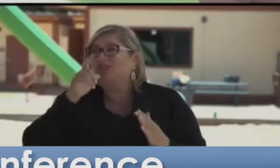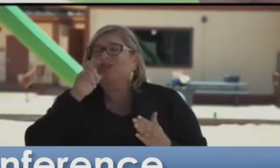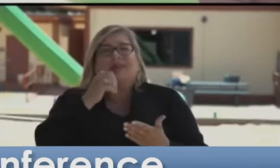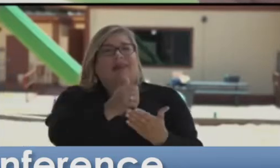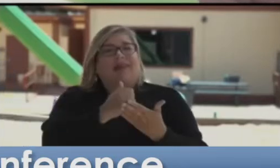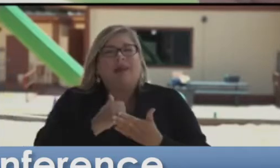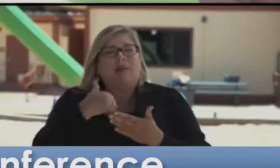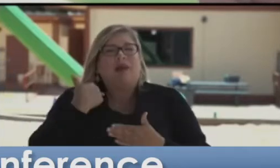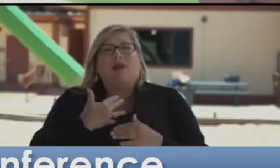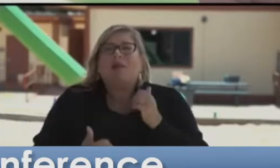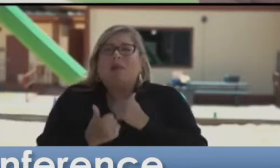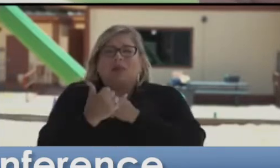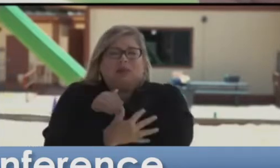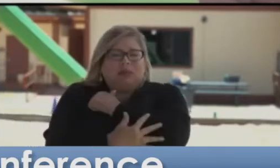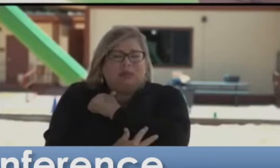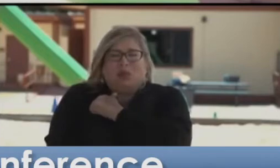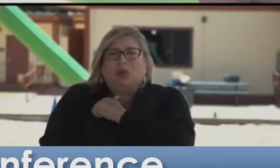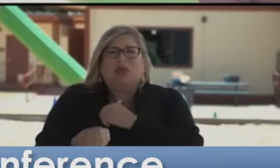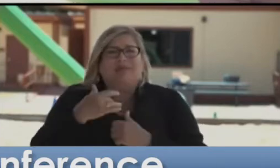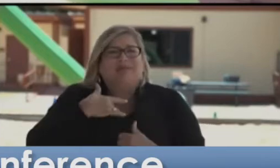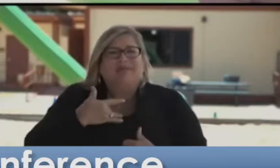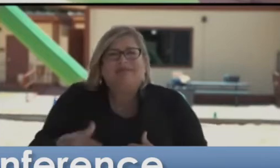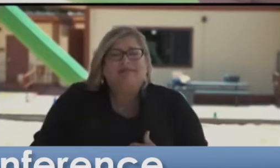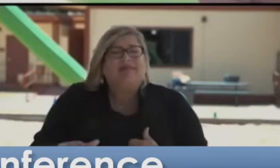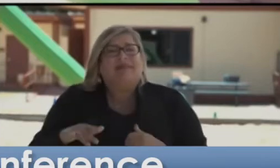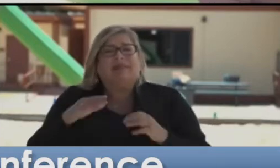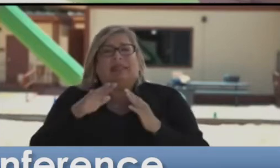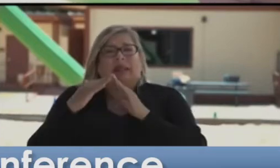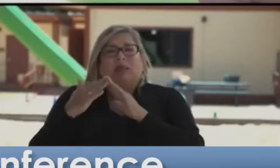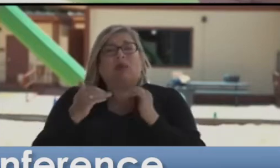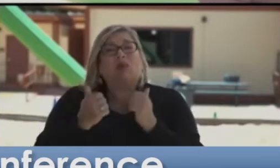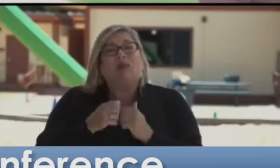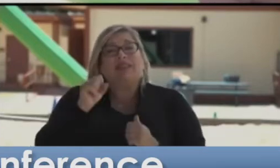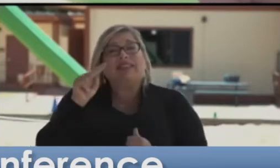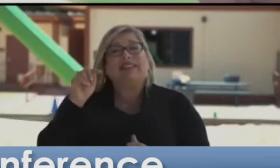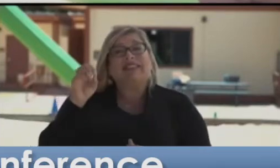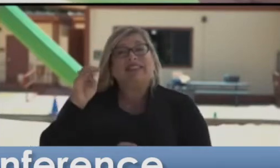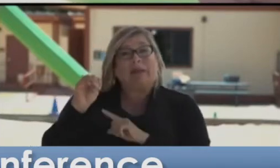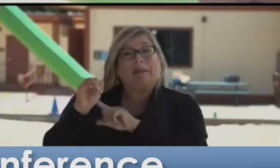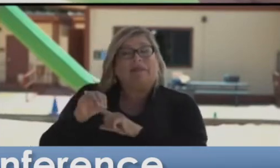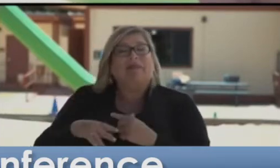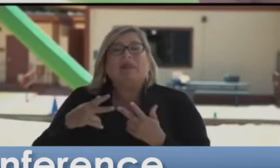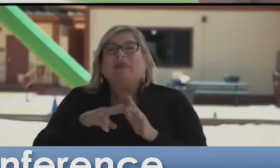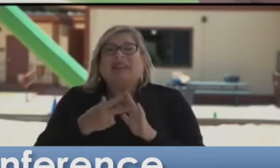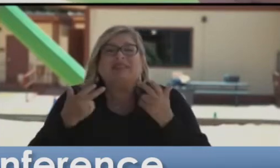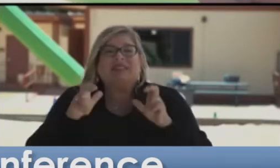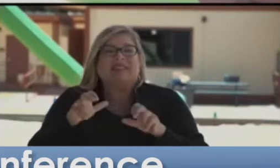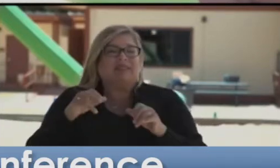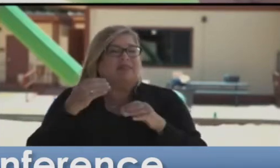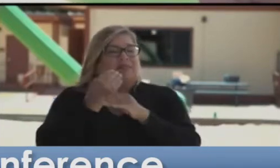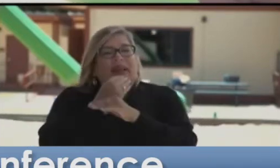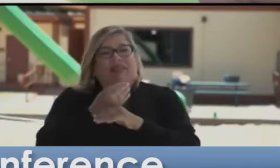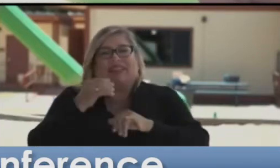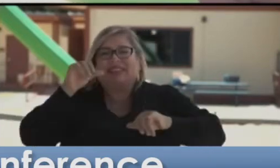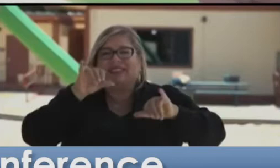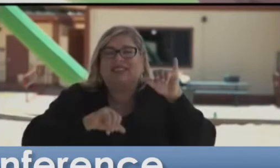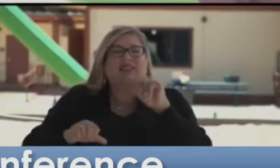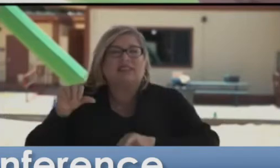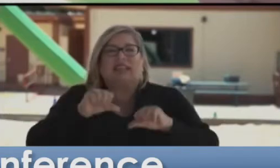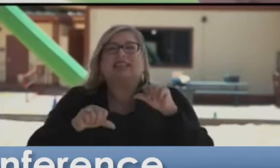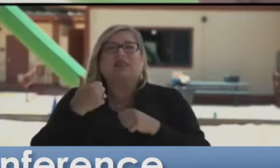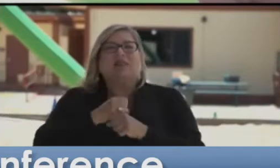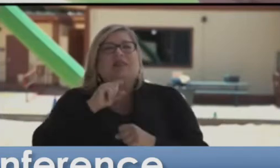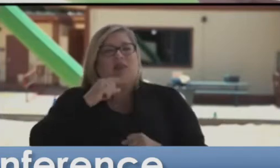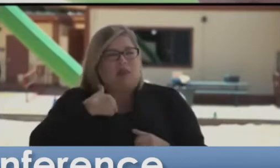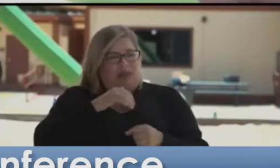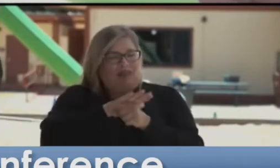our poorest and most vulnerable communities with STEM, investing in math and science, and making sure that we have more